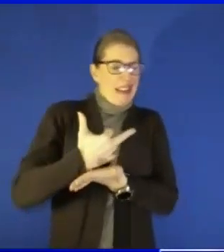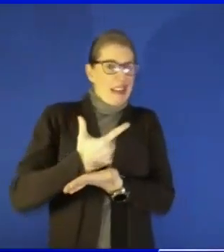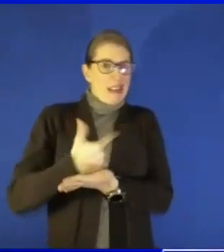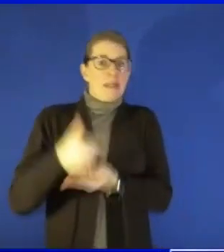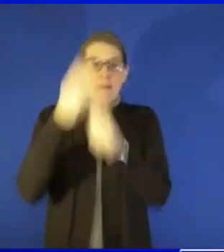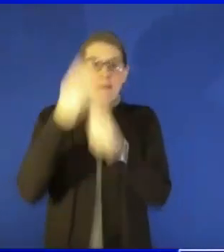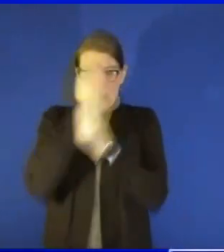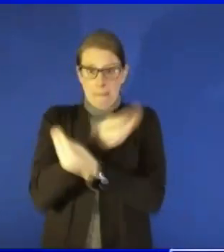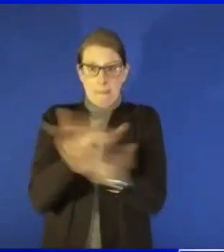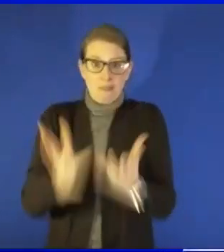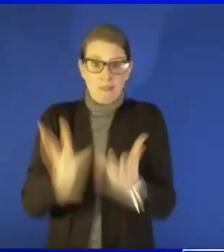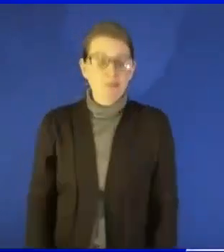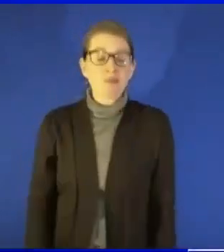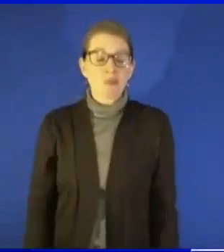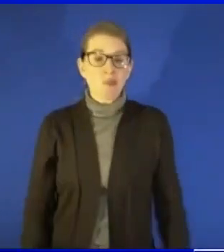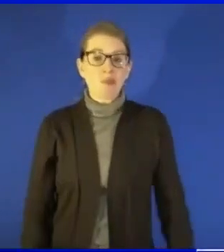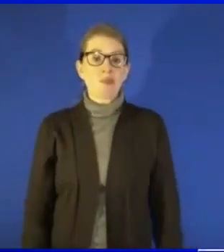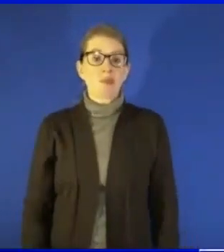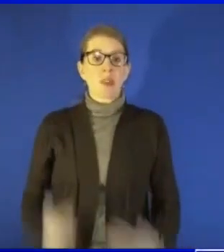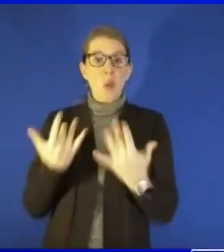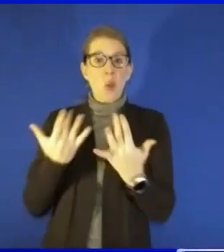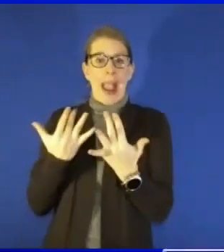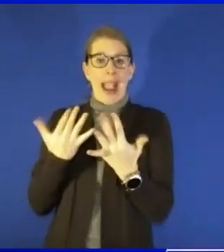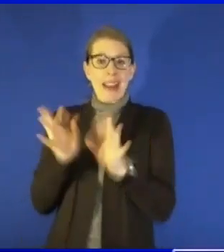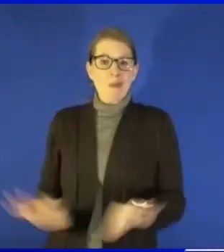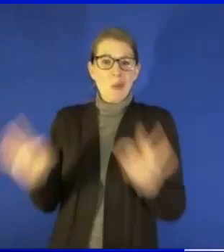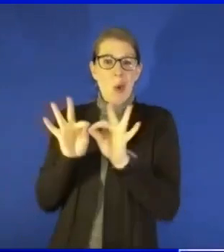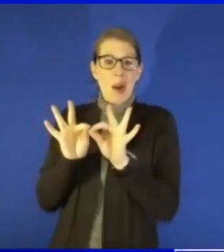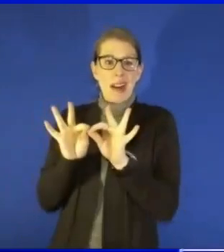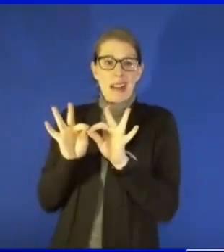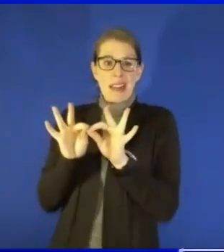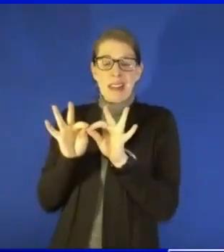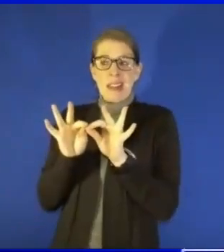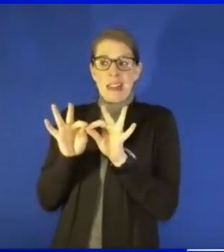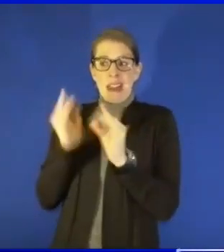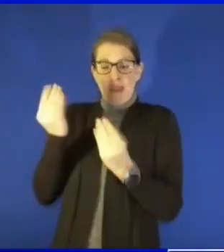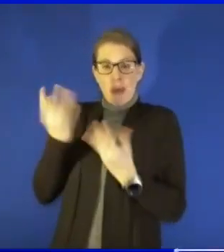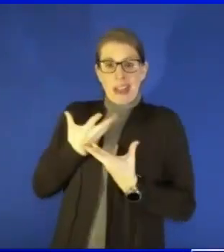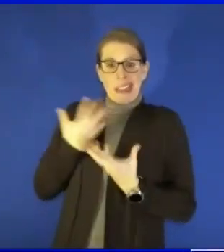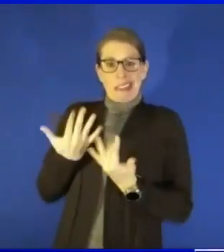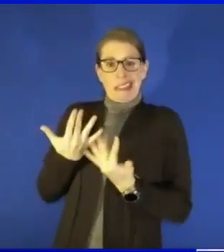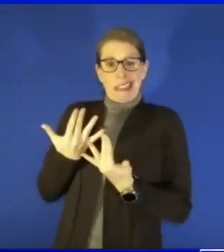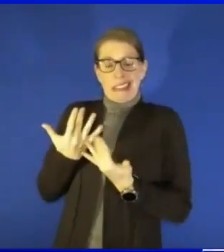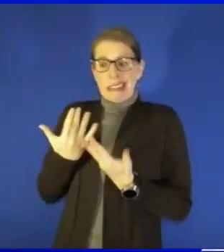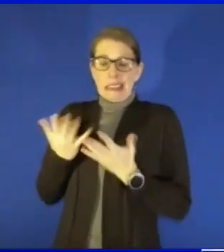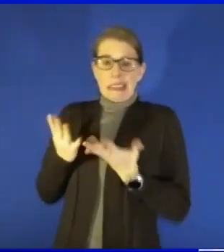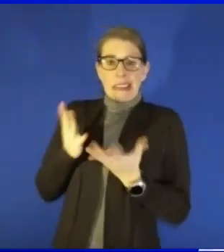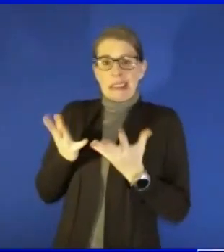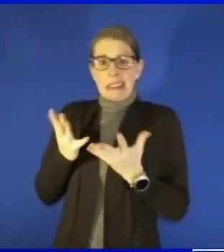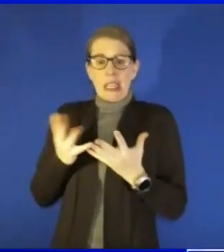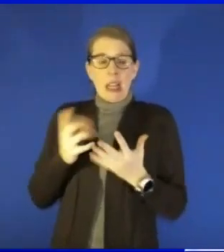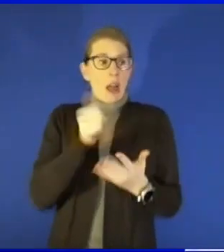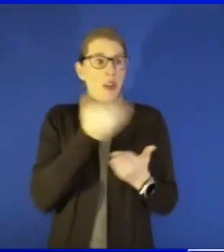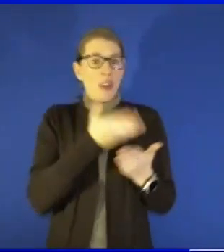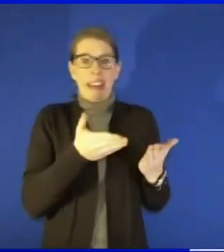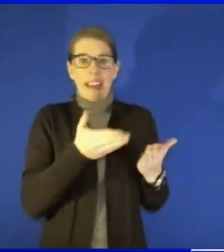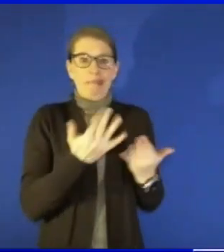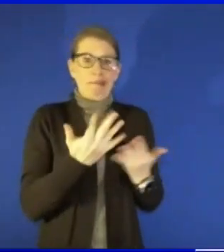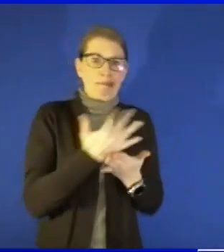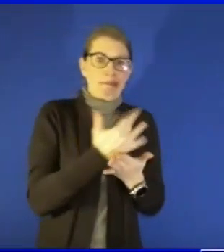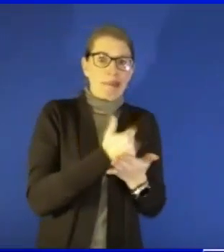in, weighting that important information versus other things. It is still very early. My